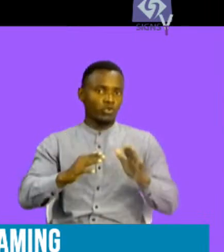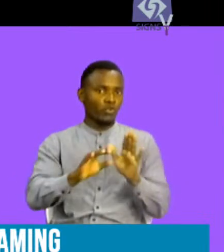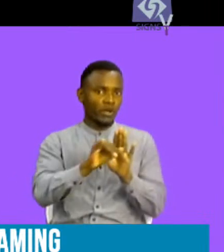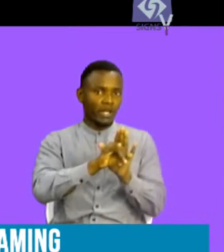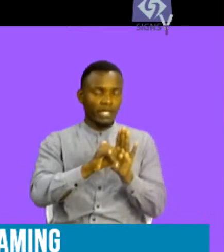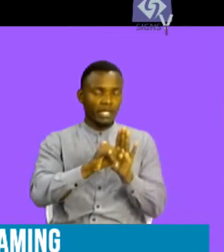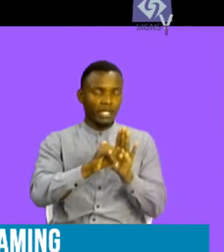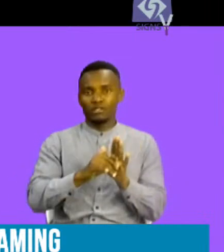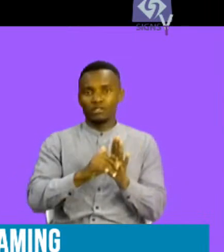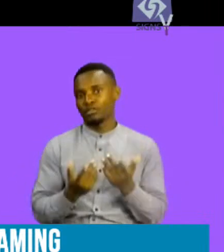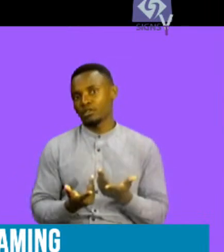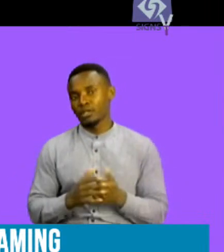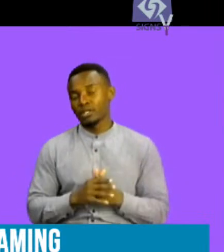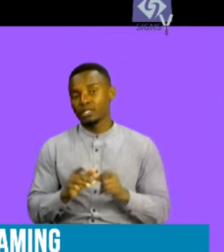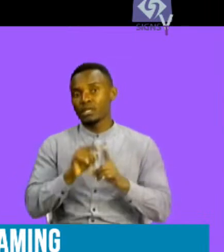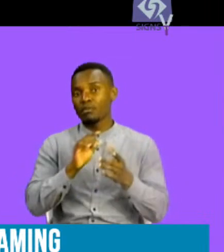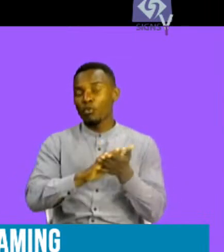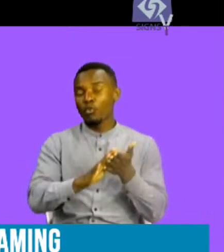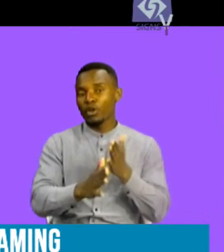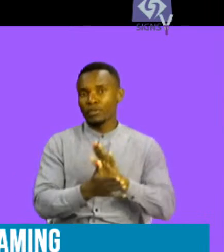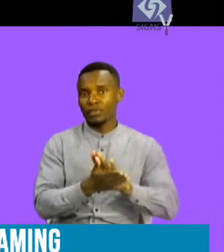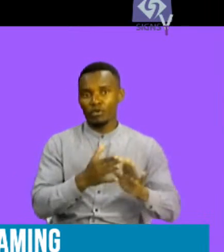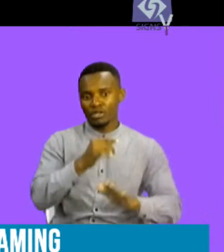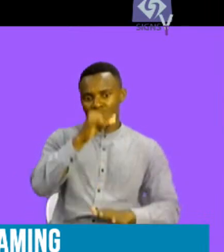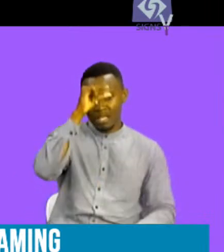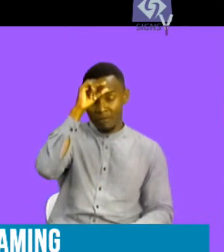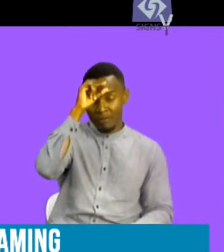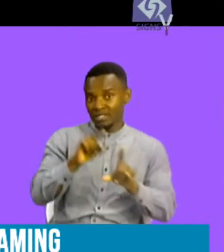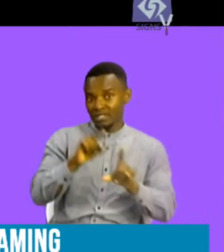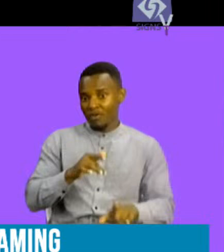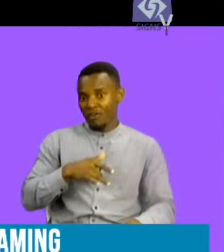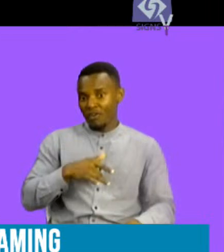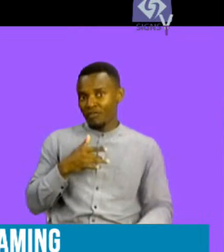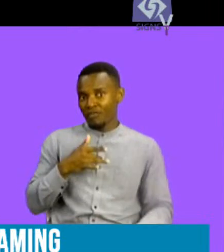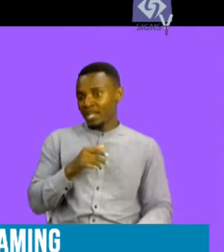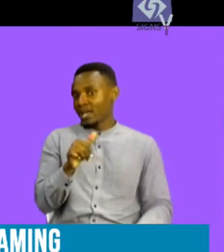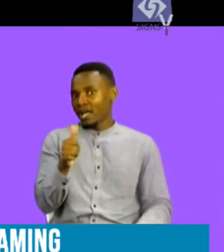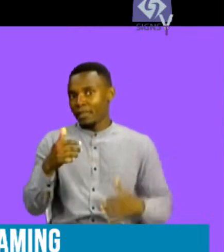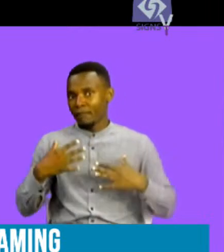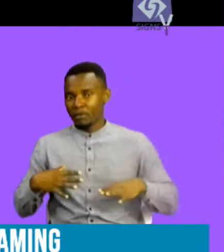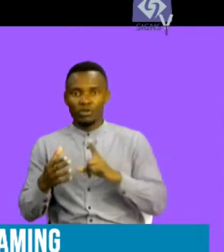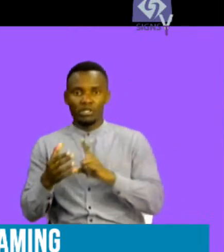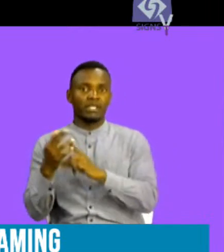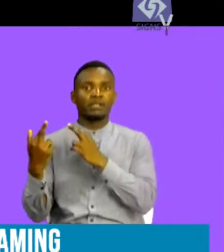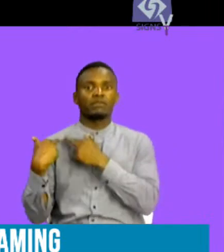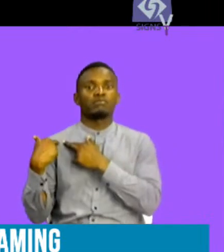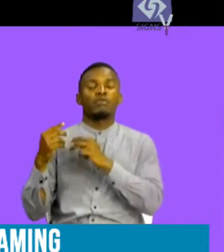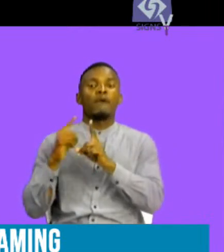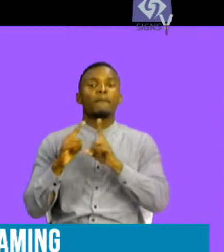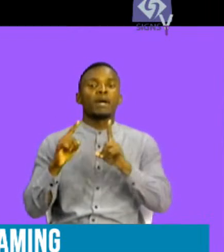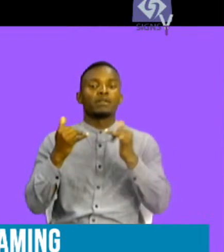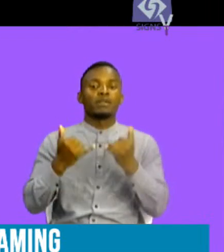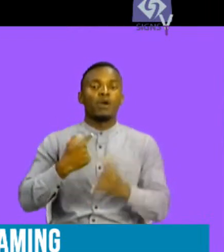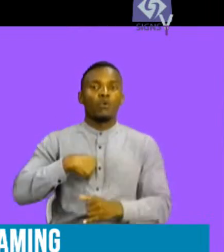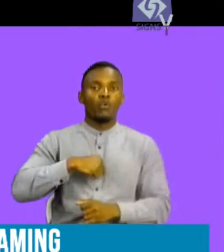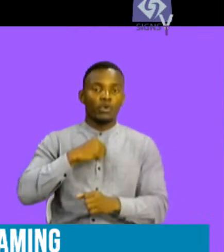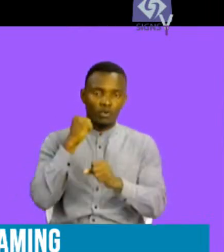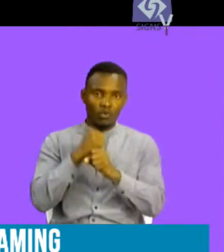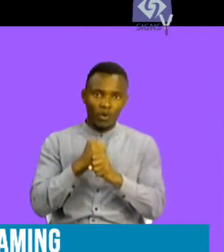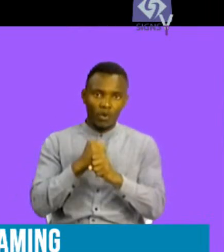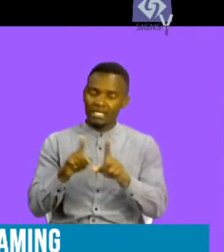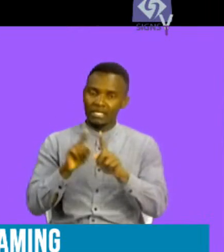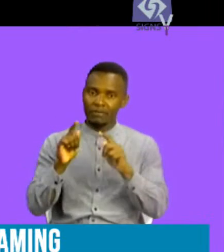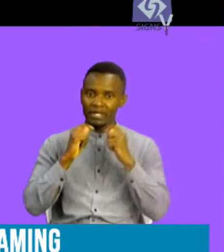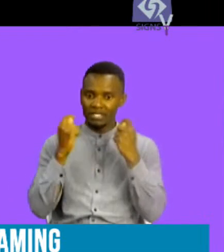partners or as government, and without the government also seeing like someone else is taking their responsibility, but rather seeing ourselves as a team that needs to work